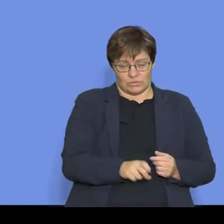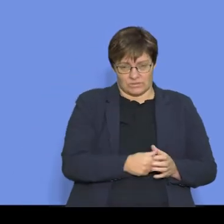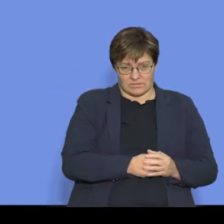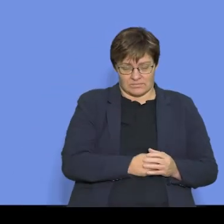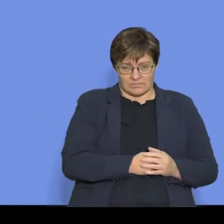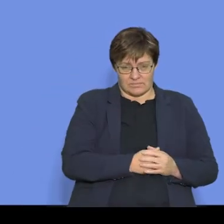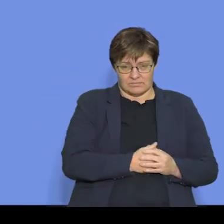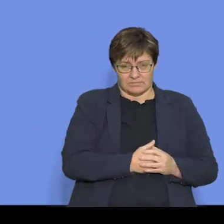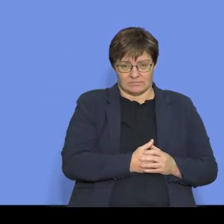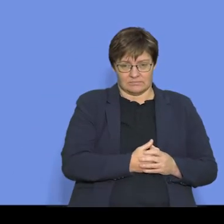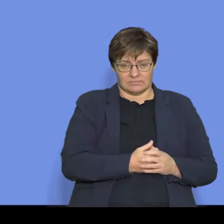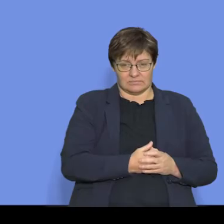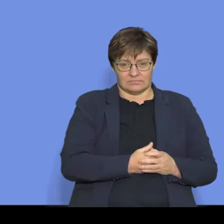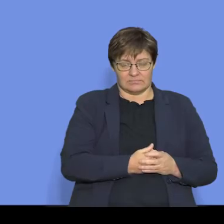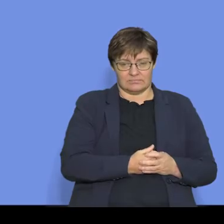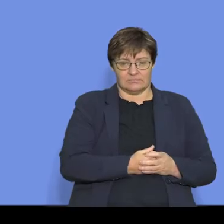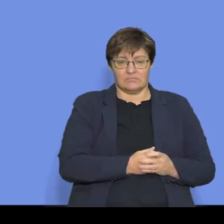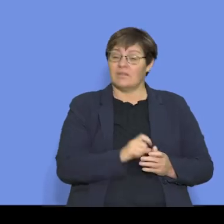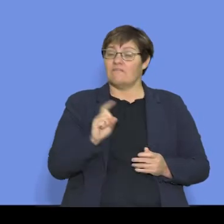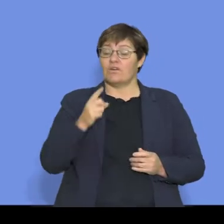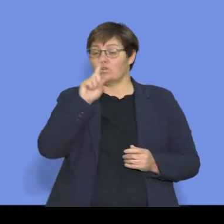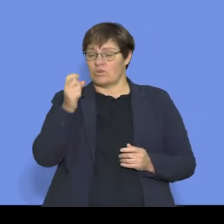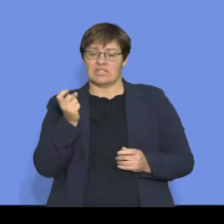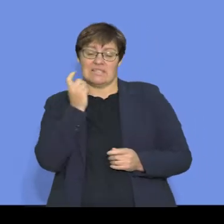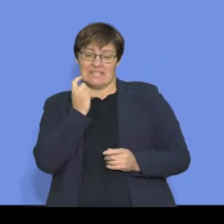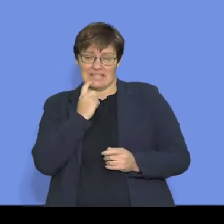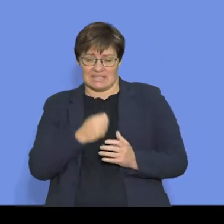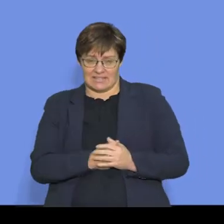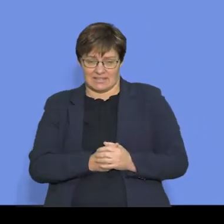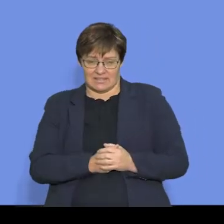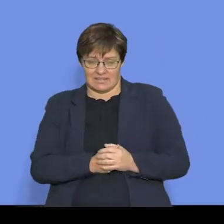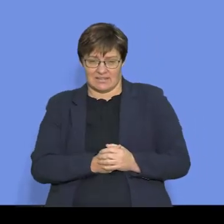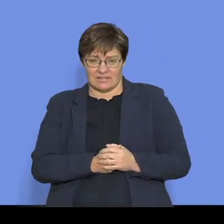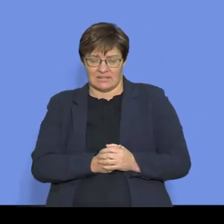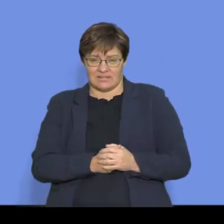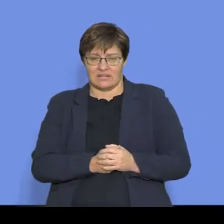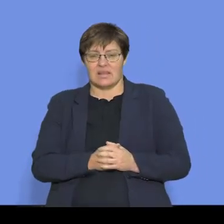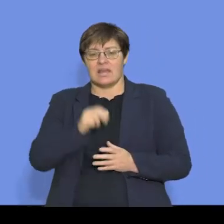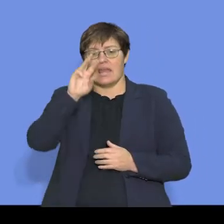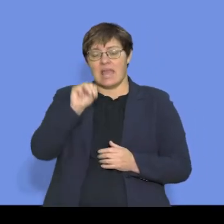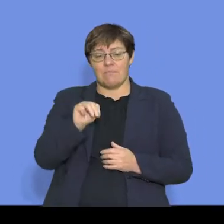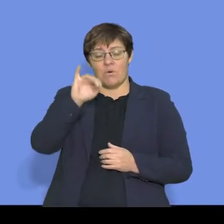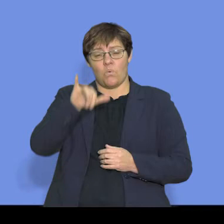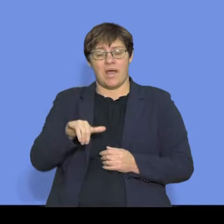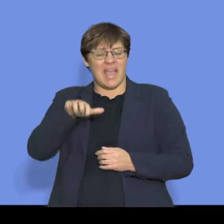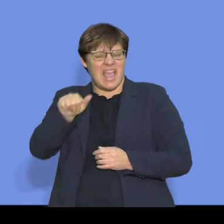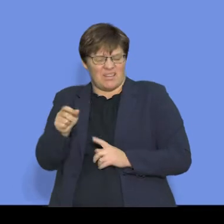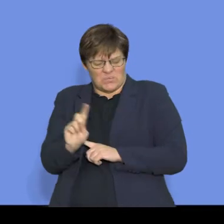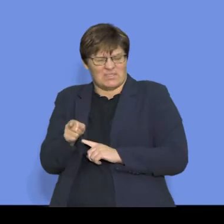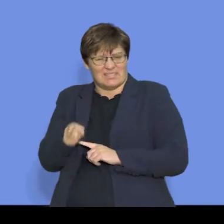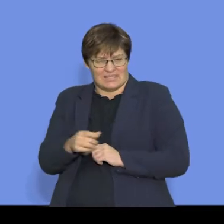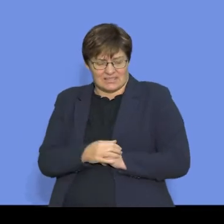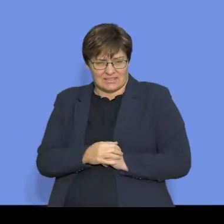questions. Okay, so first question, quite easy. What does MYA stand